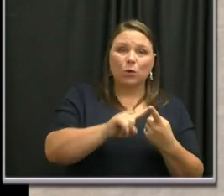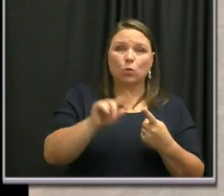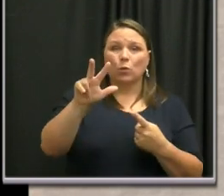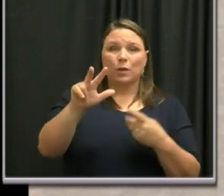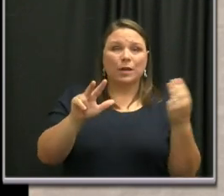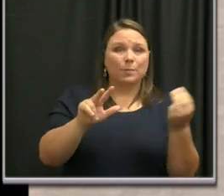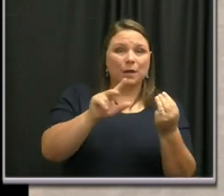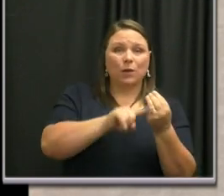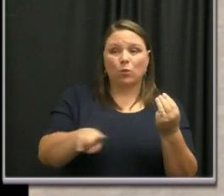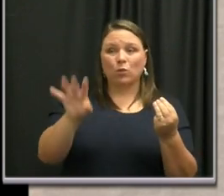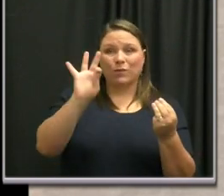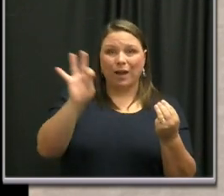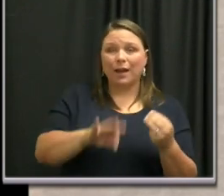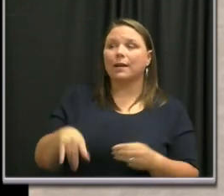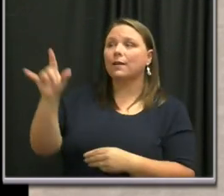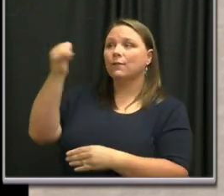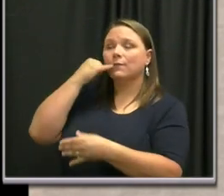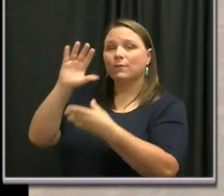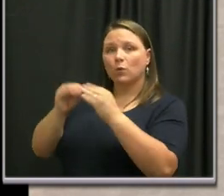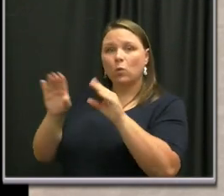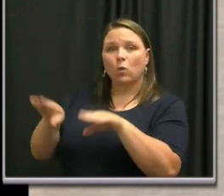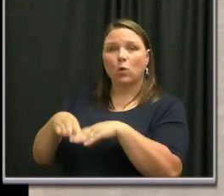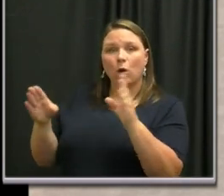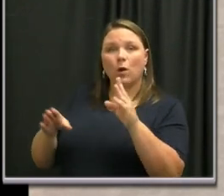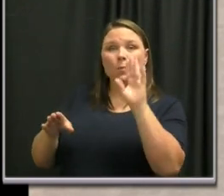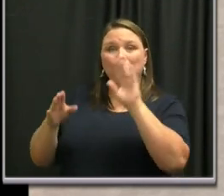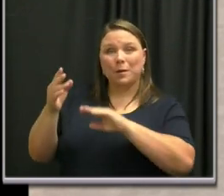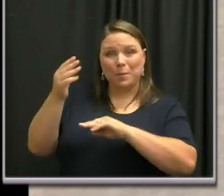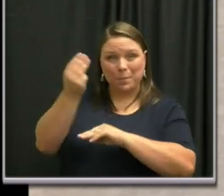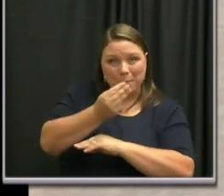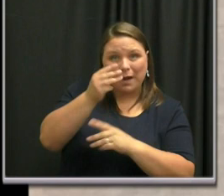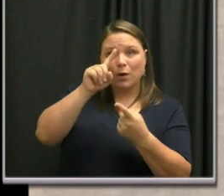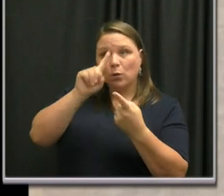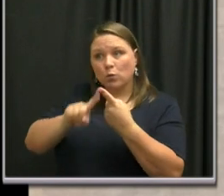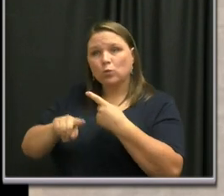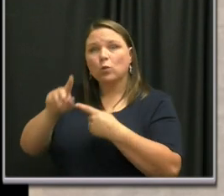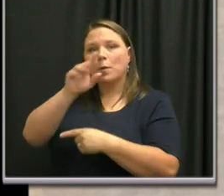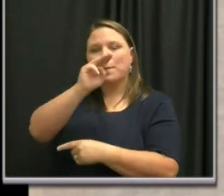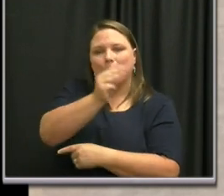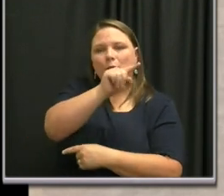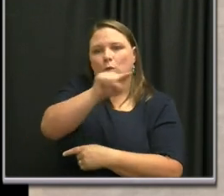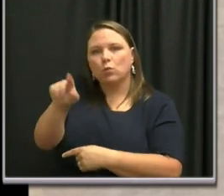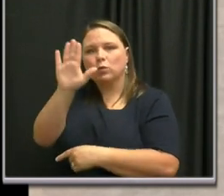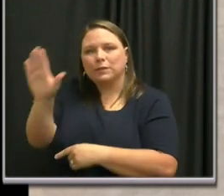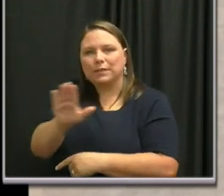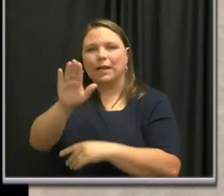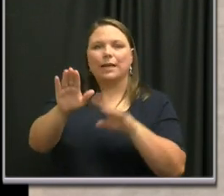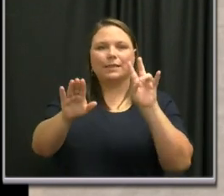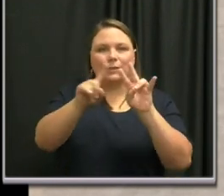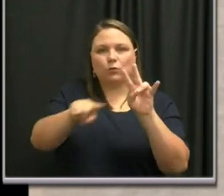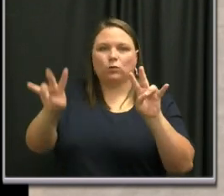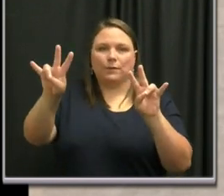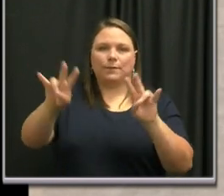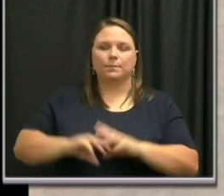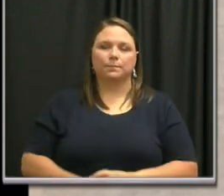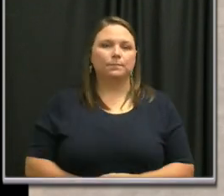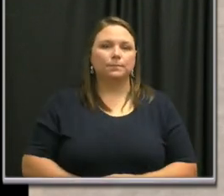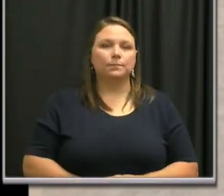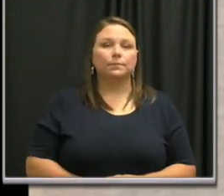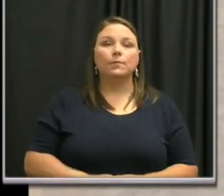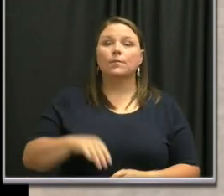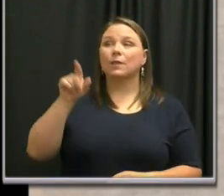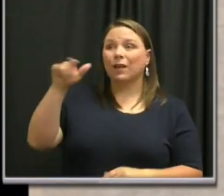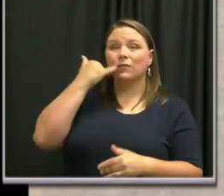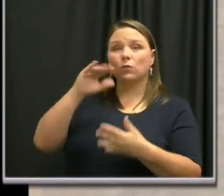Friday, and our assessment hotline is open 7 days a week from 7 a.m. to 7 p.m. Please call